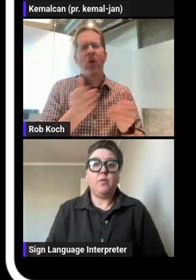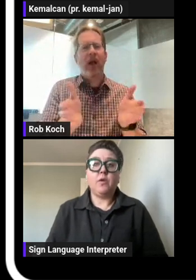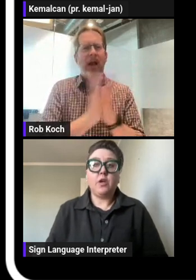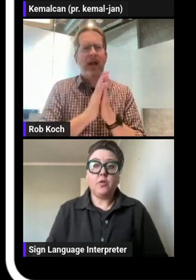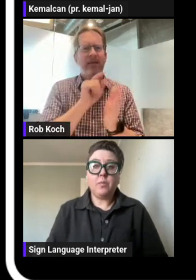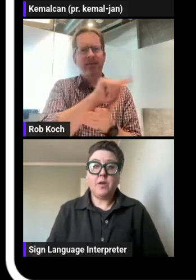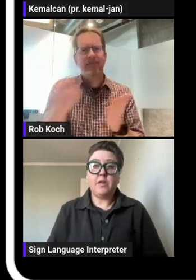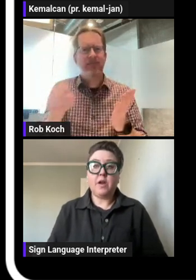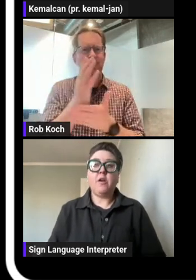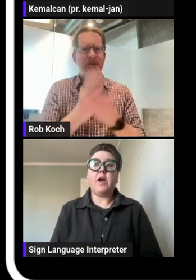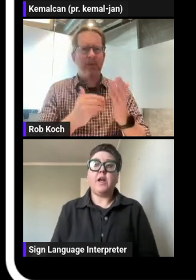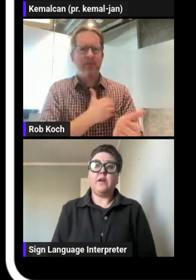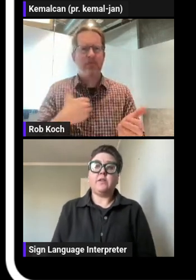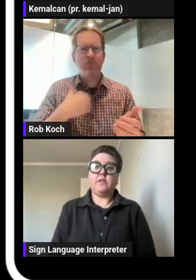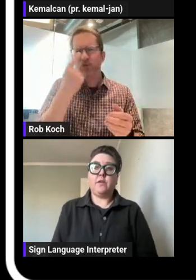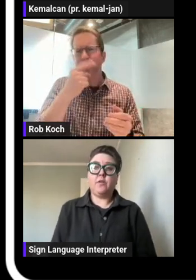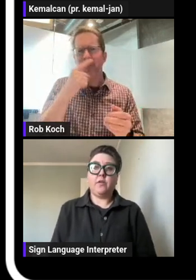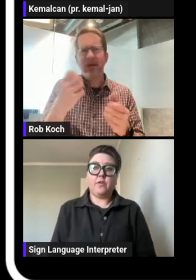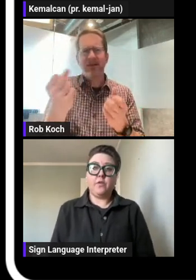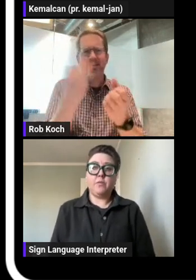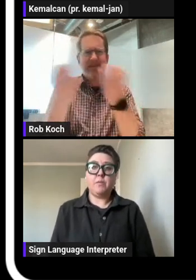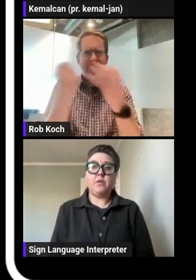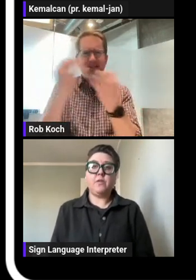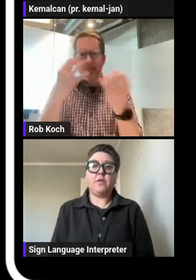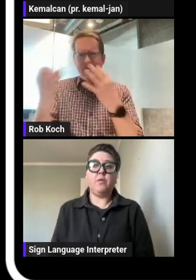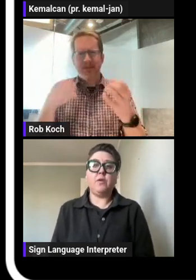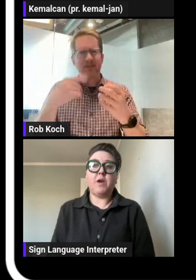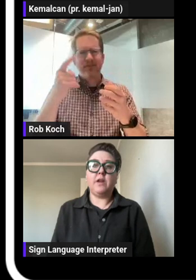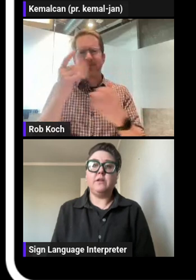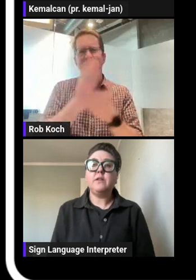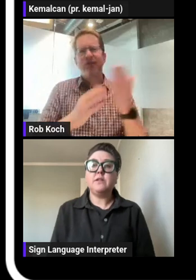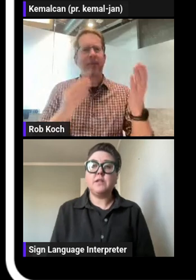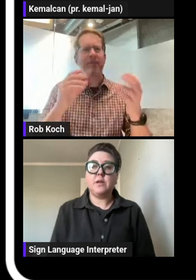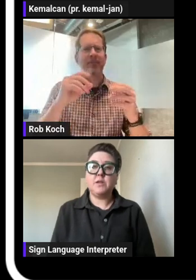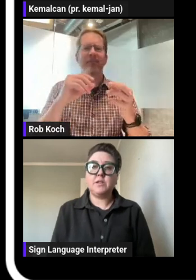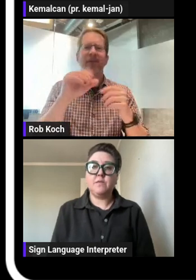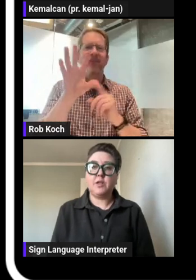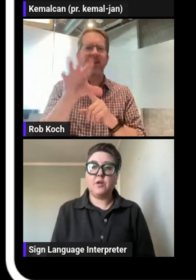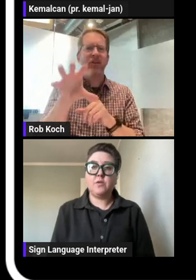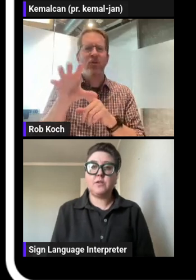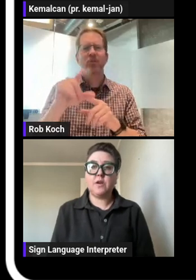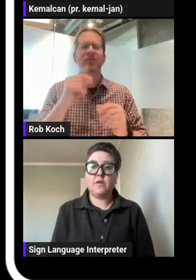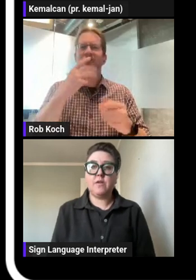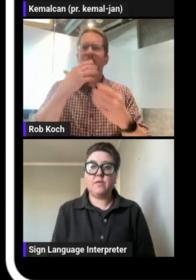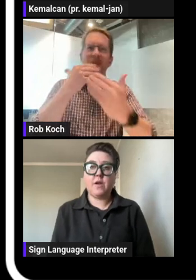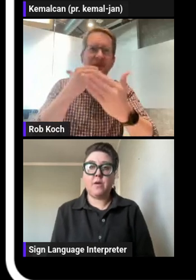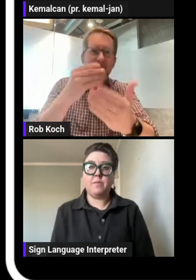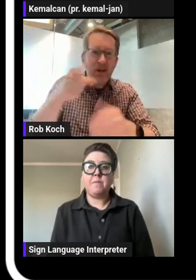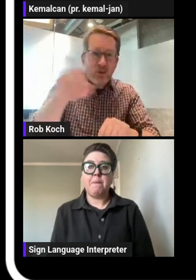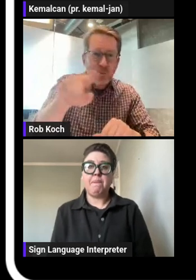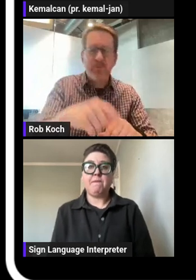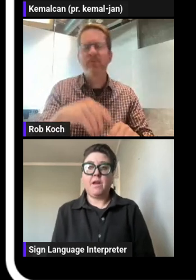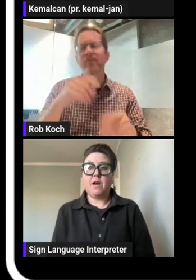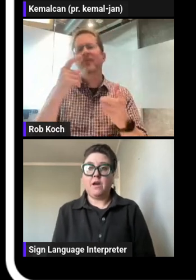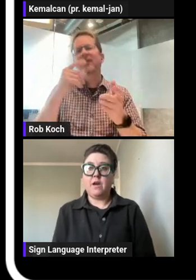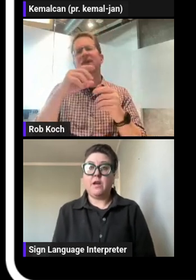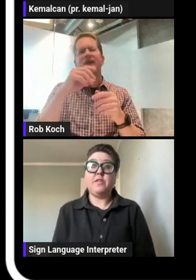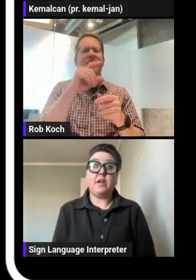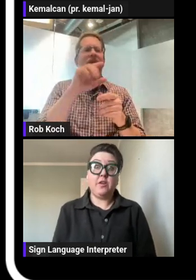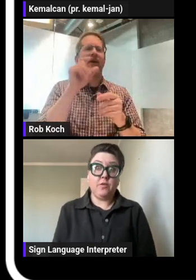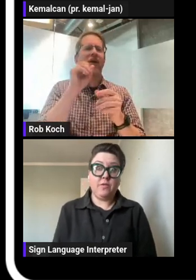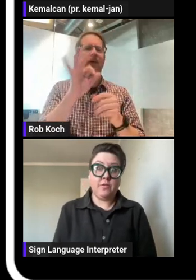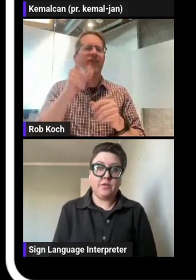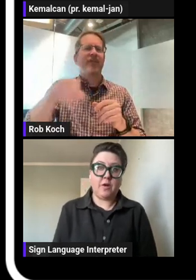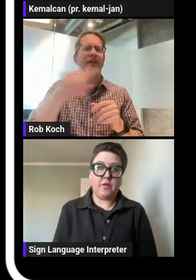Hard and Hearing Working Group there. I asked several of those members if they wouldn't mind sending me some videos of them.